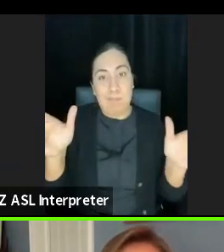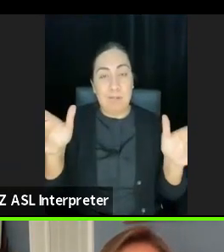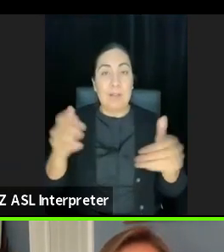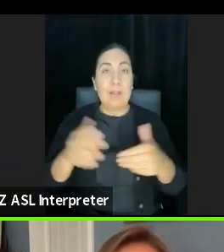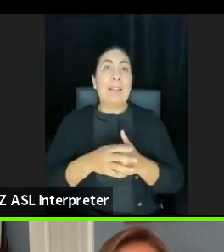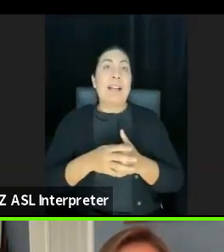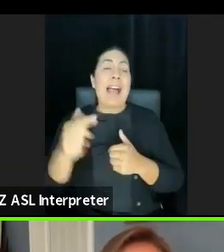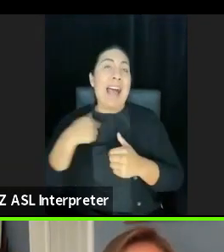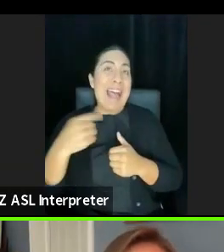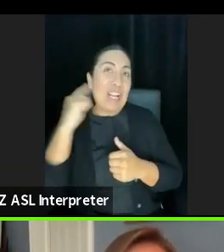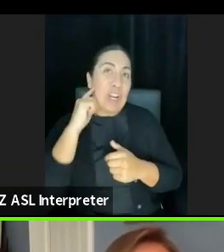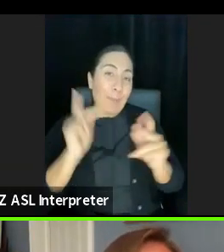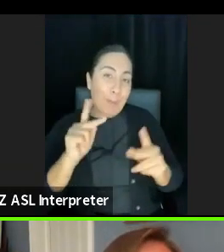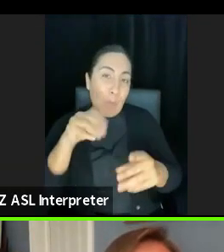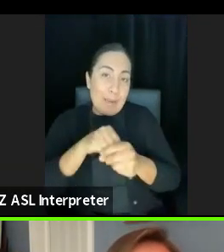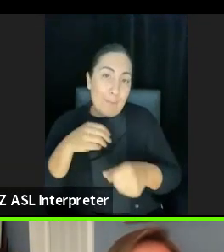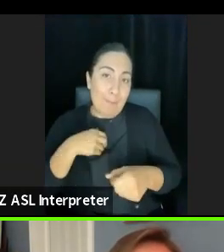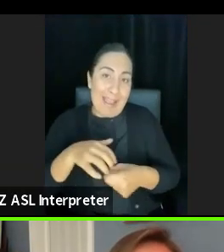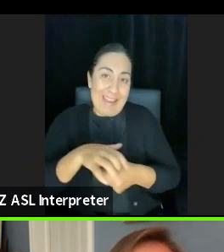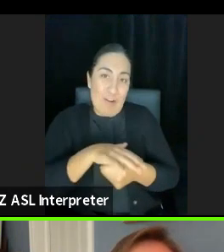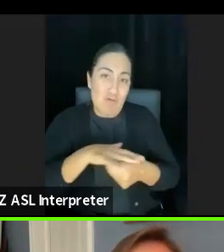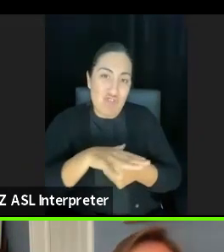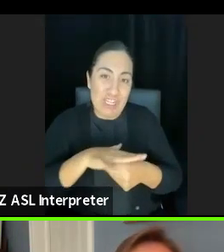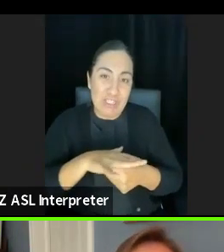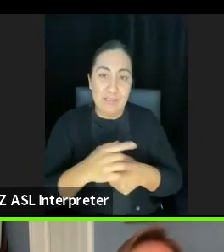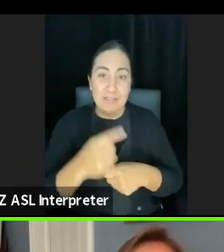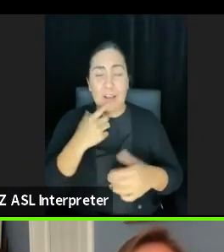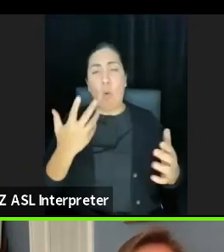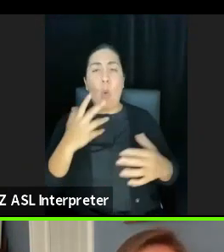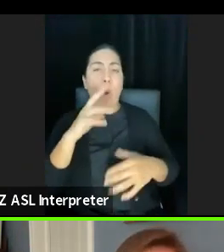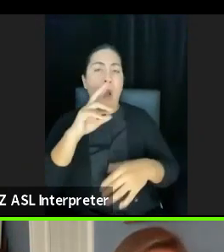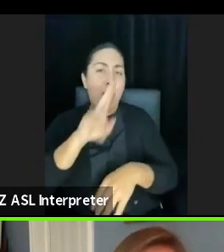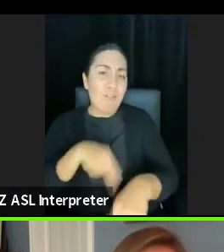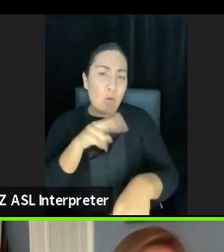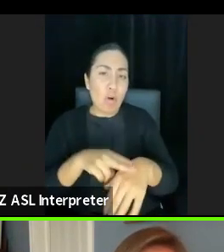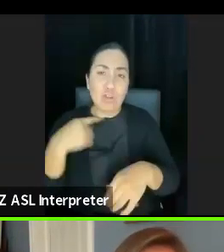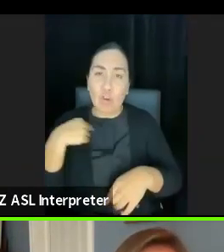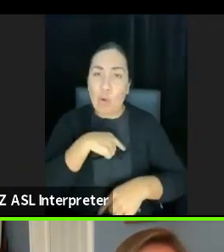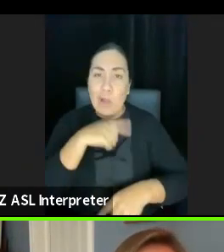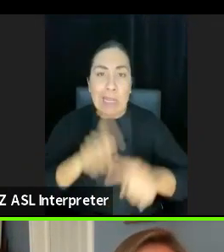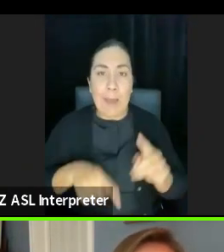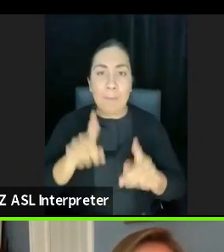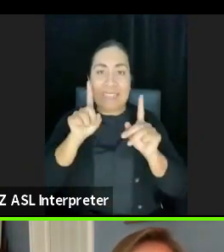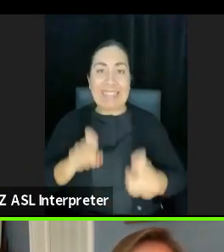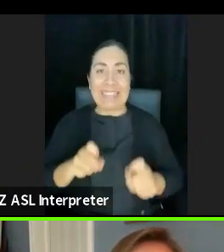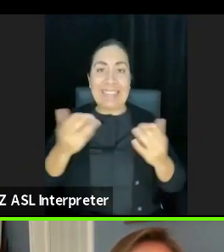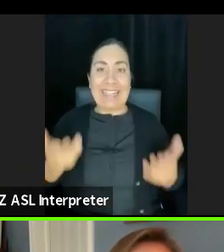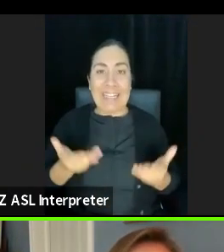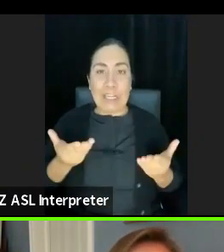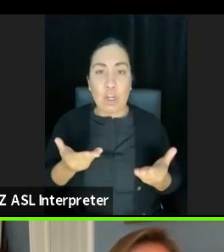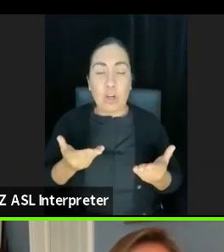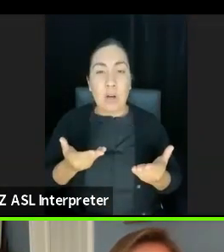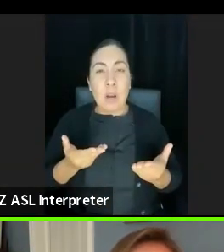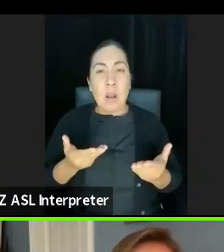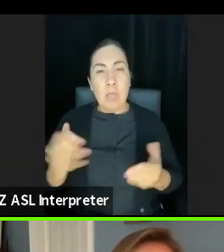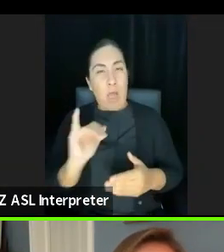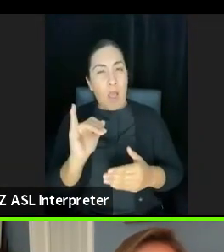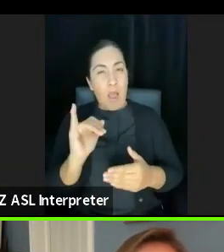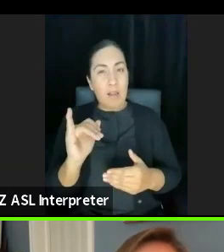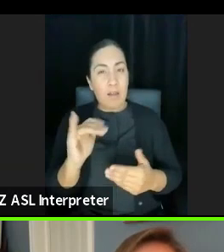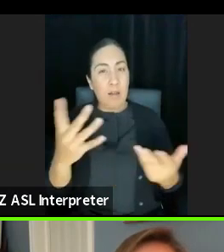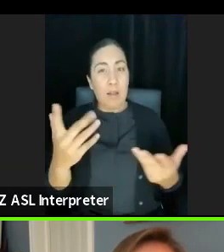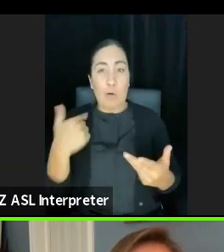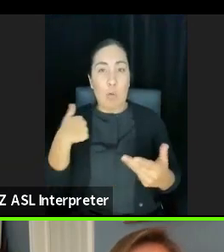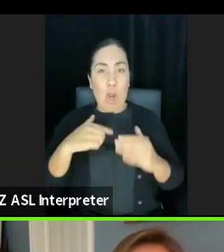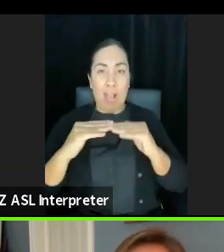I hear folks in my region say things like, of course, we can't get tested out here. There's like this assumption that we're lesser than